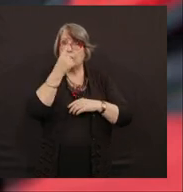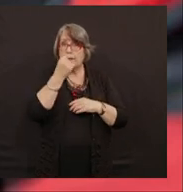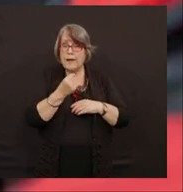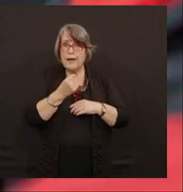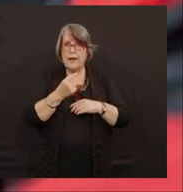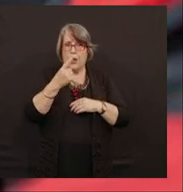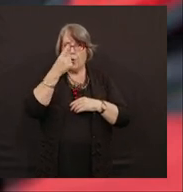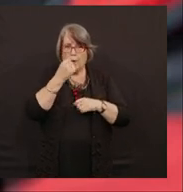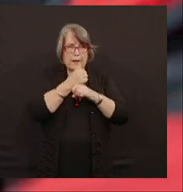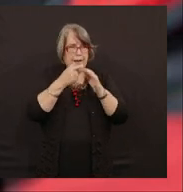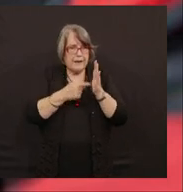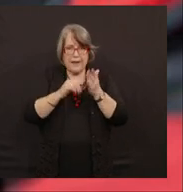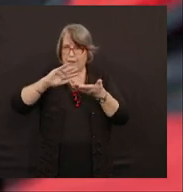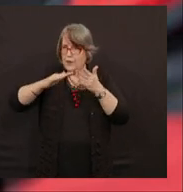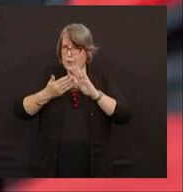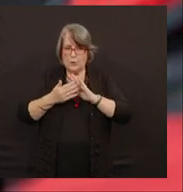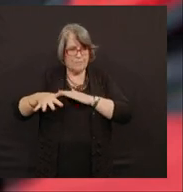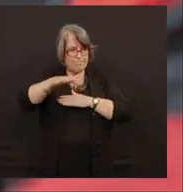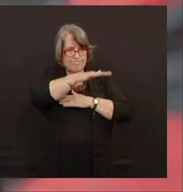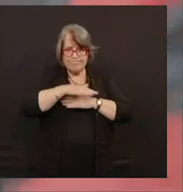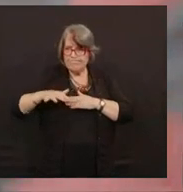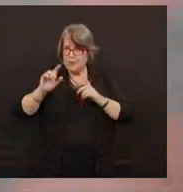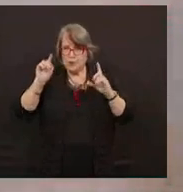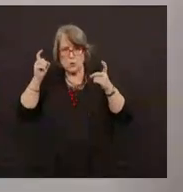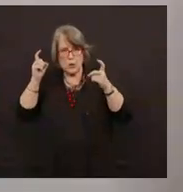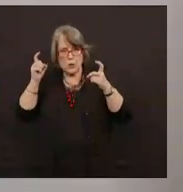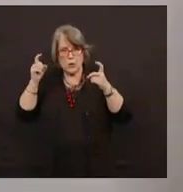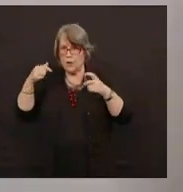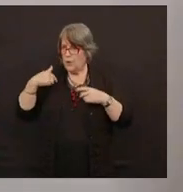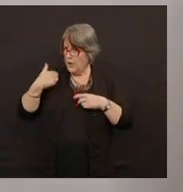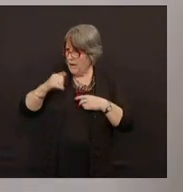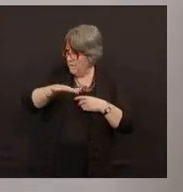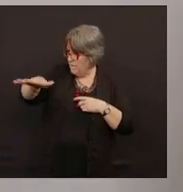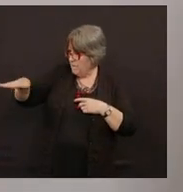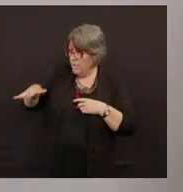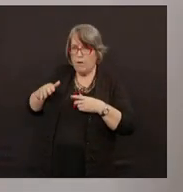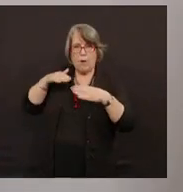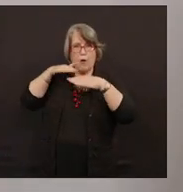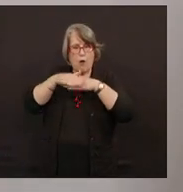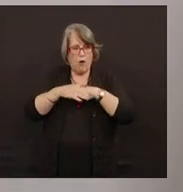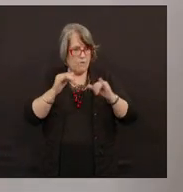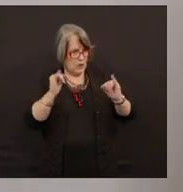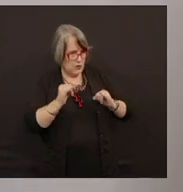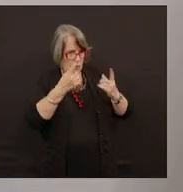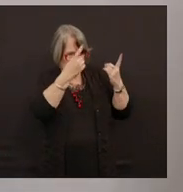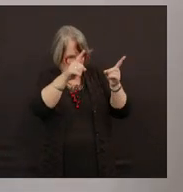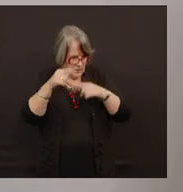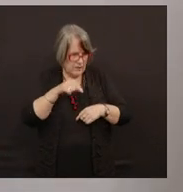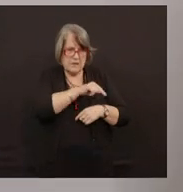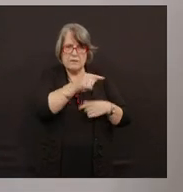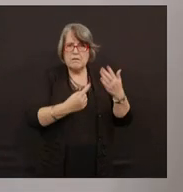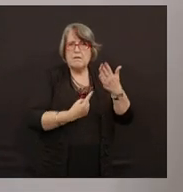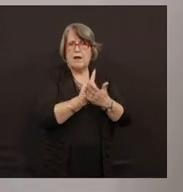We can harness the community concern, the level of community concern that we have now about these terrible deaths that have